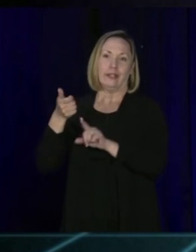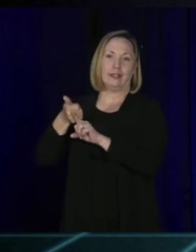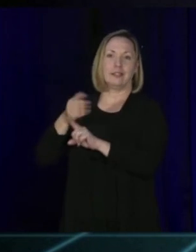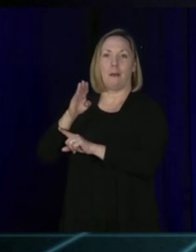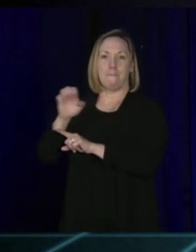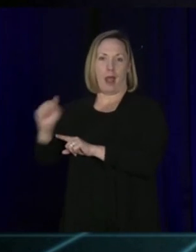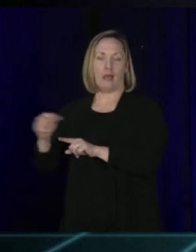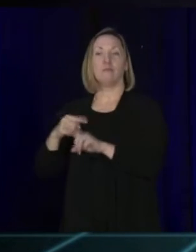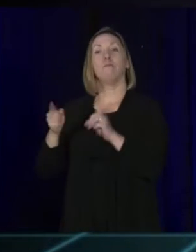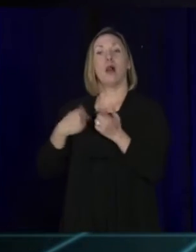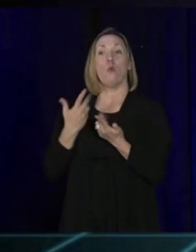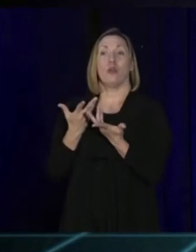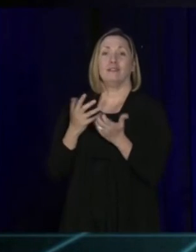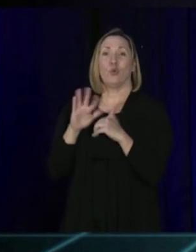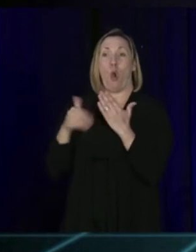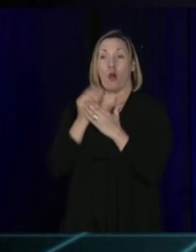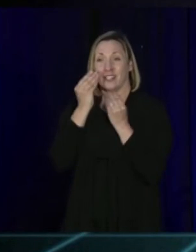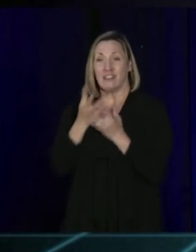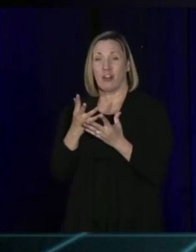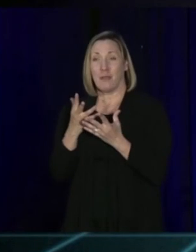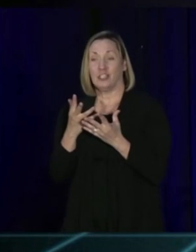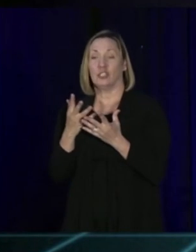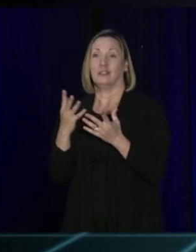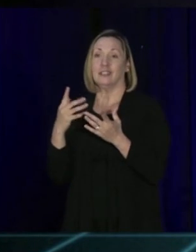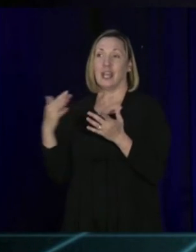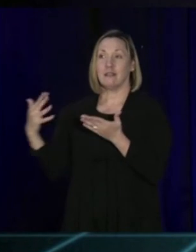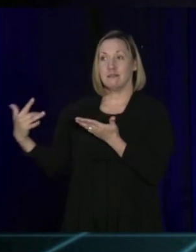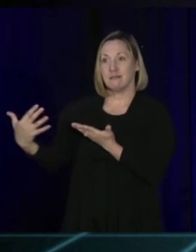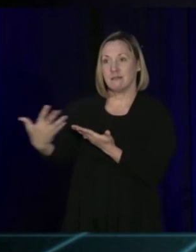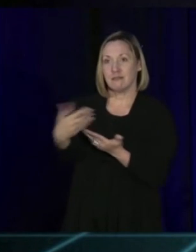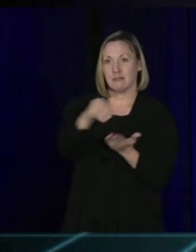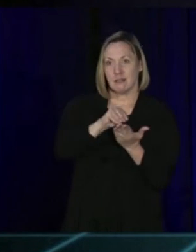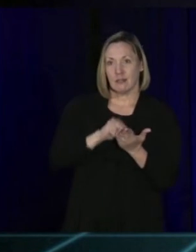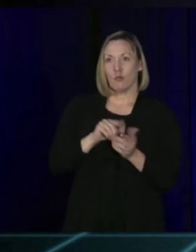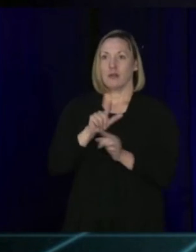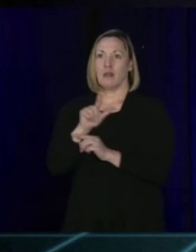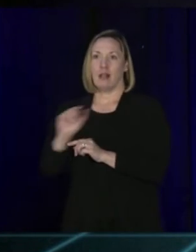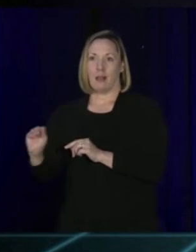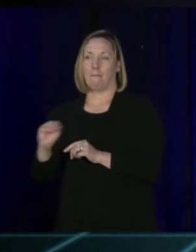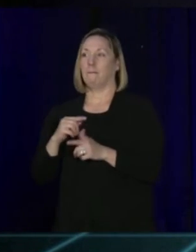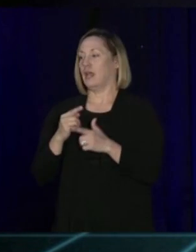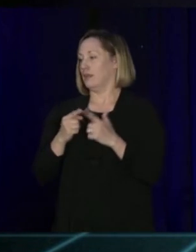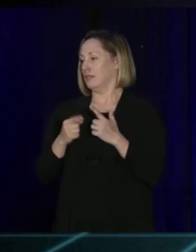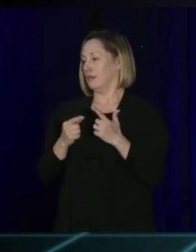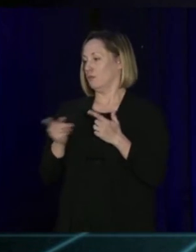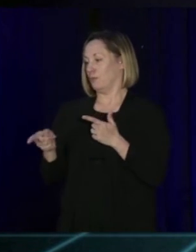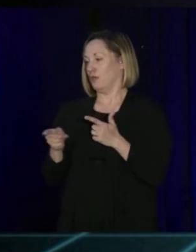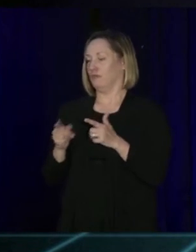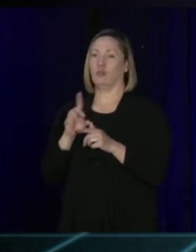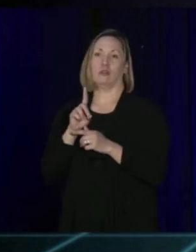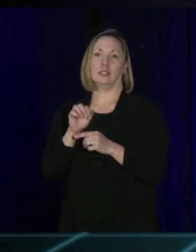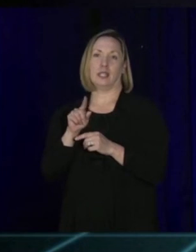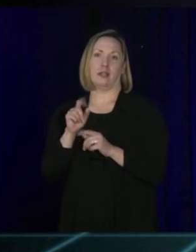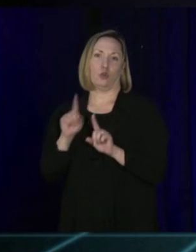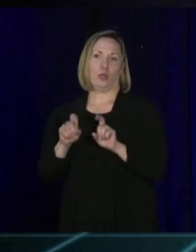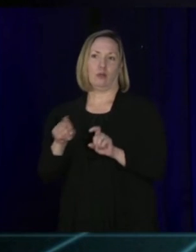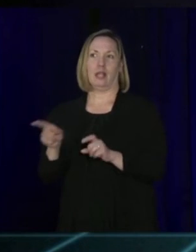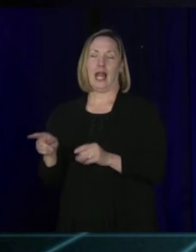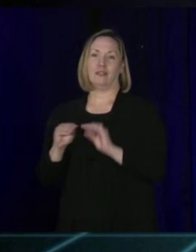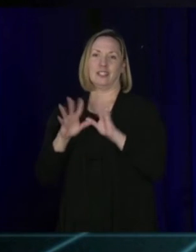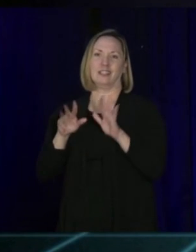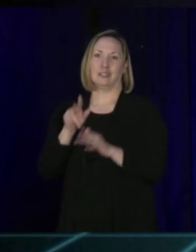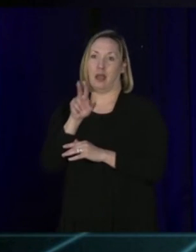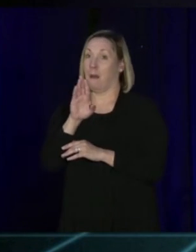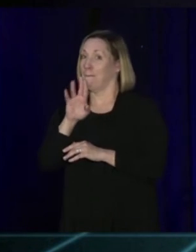I've been showing you this entire time, we put it into LLM, and then we made it easier for you to query that data directly. So obviously there's some bugs that we're going to